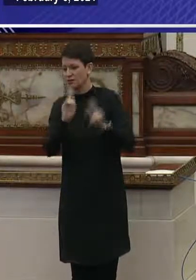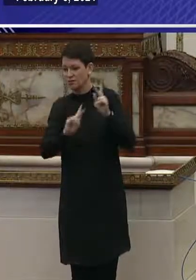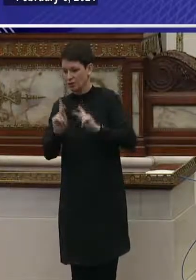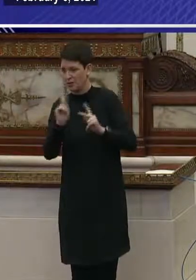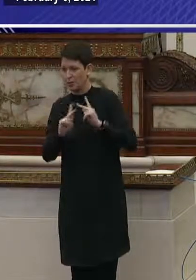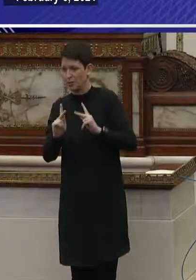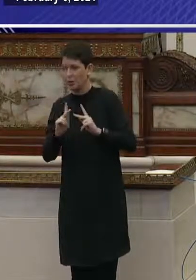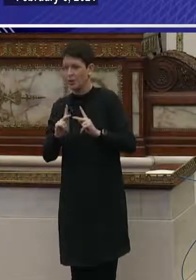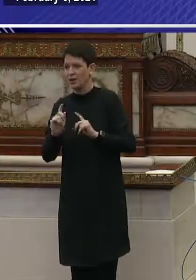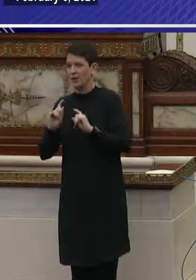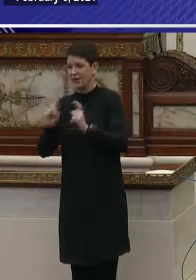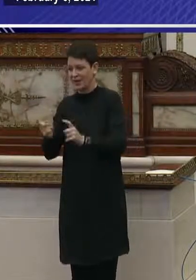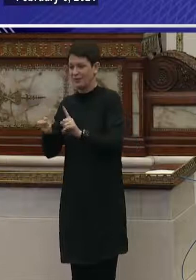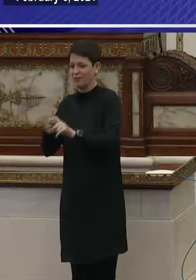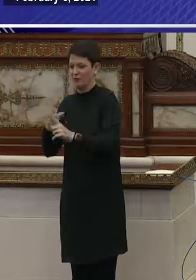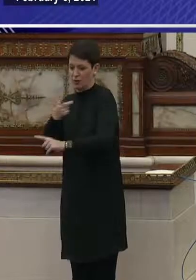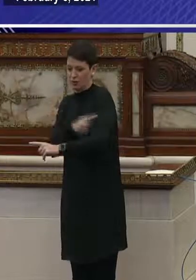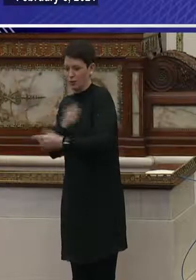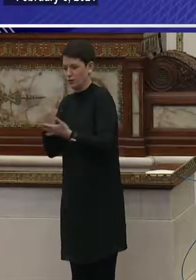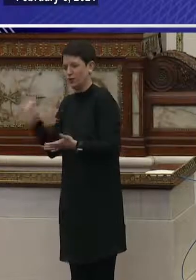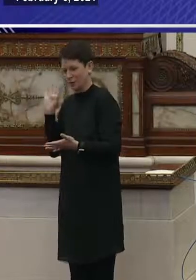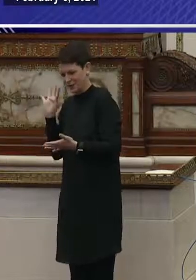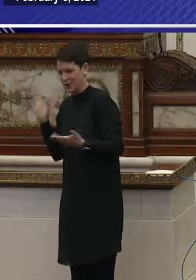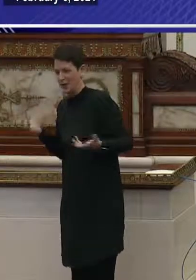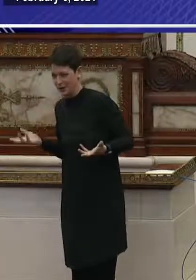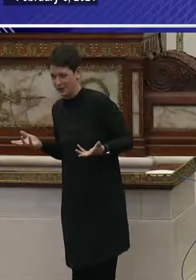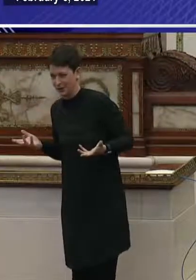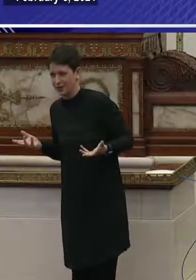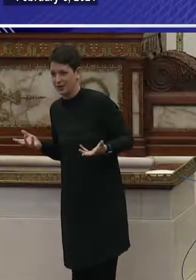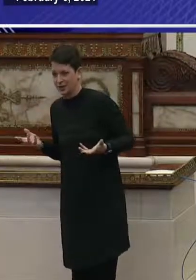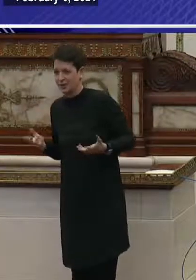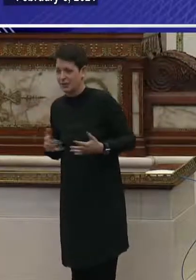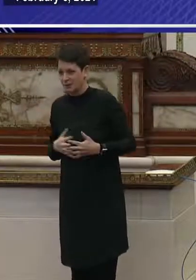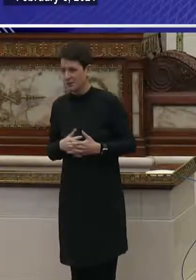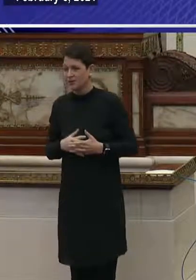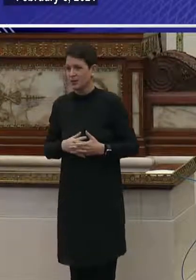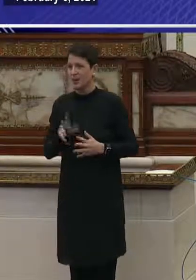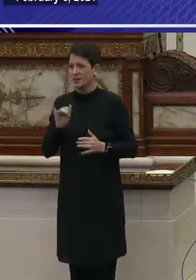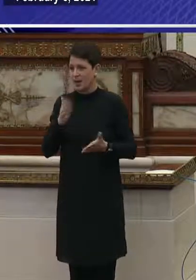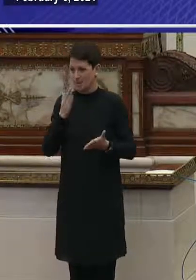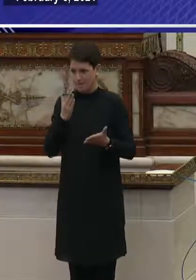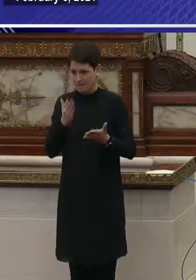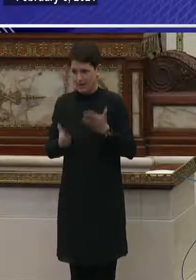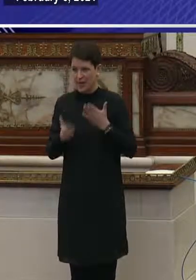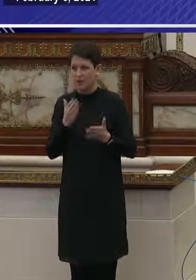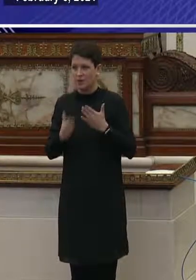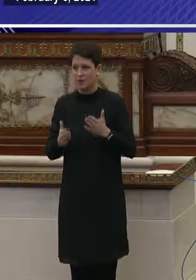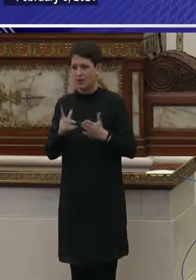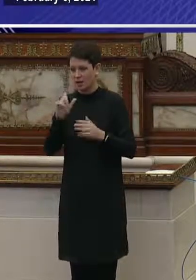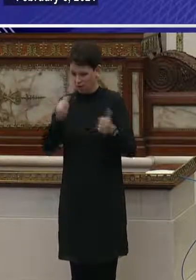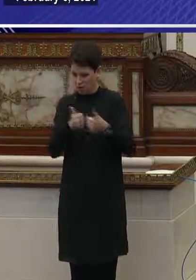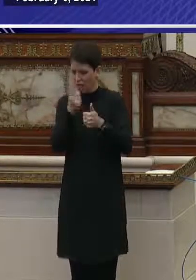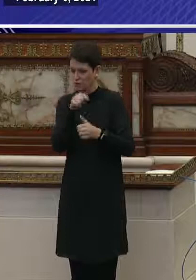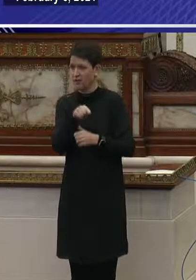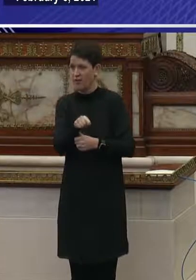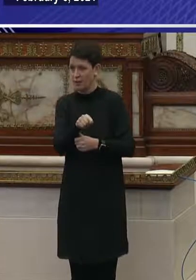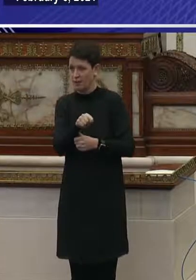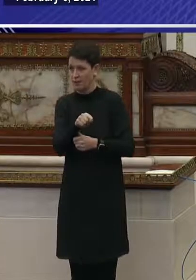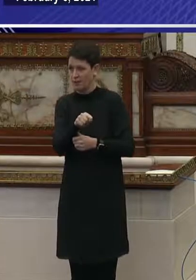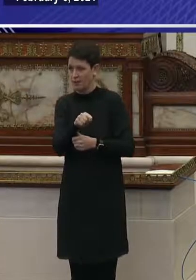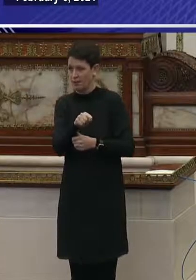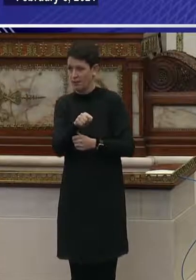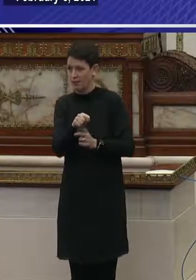they administered the first dose to 4 weeks ago, and so that may be a bit of a logistical challenge for them. Have we asked